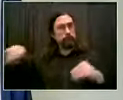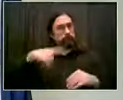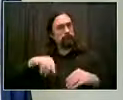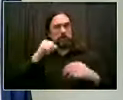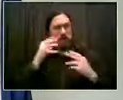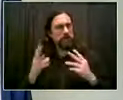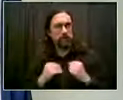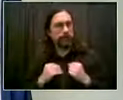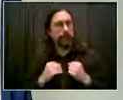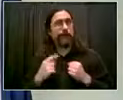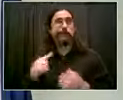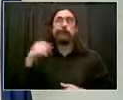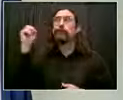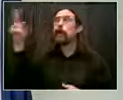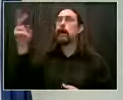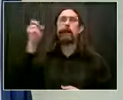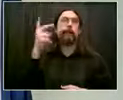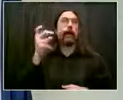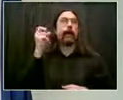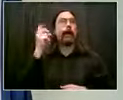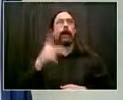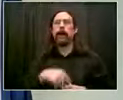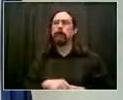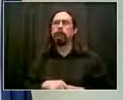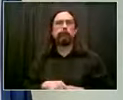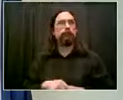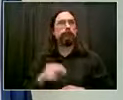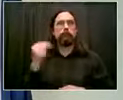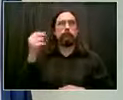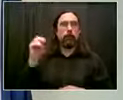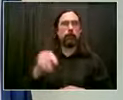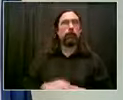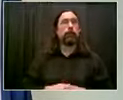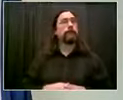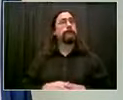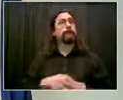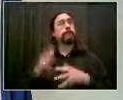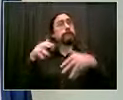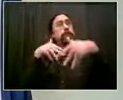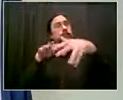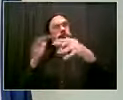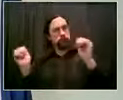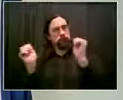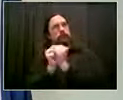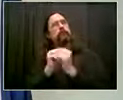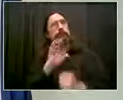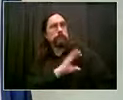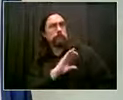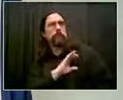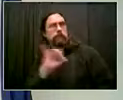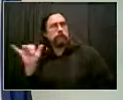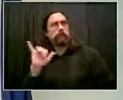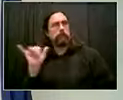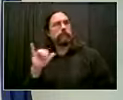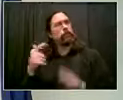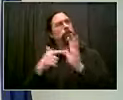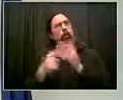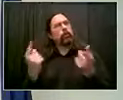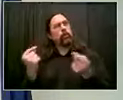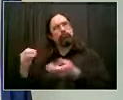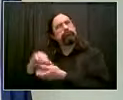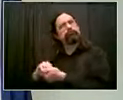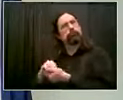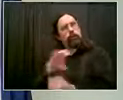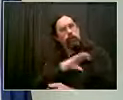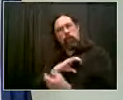police there, to see our Cure Violence partners there. All of us together, the clergy, the youth, that is the